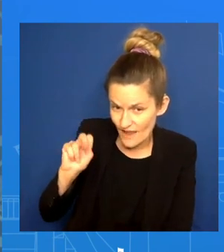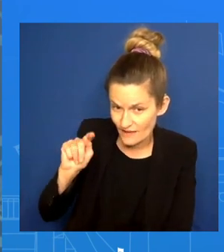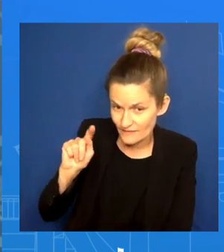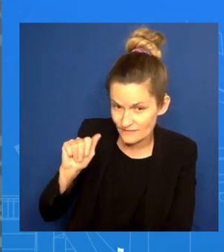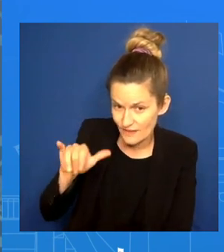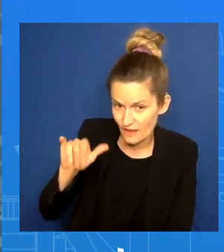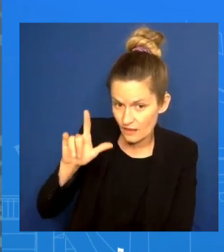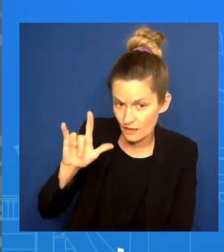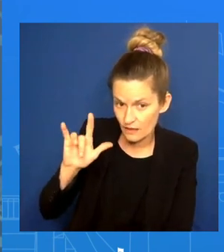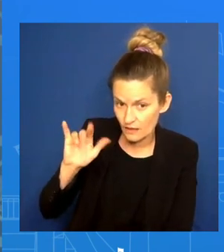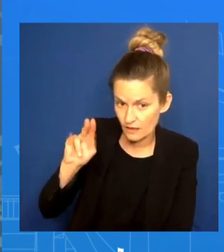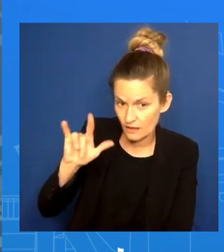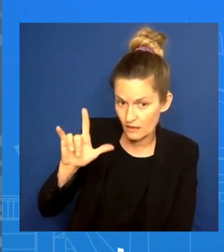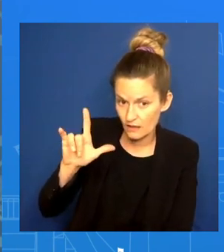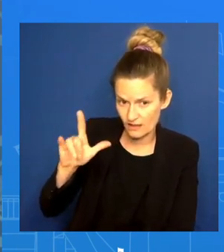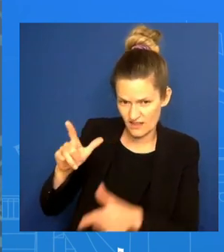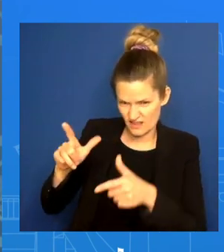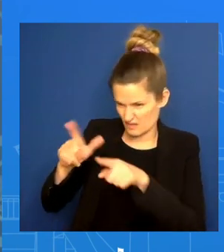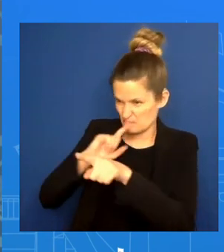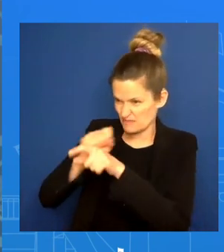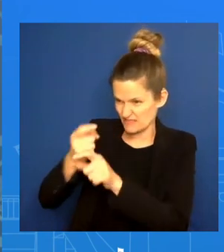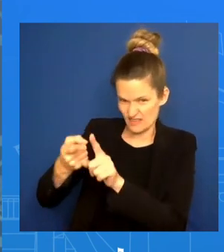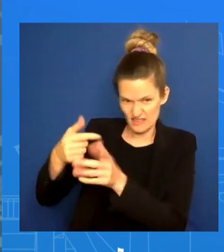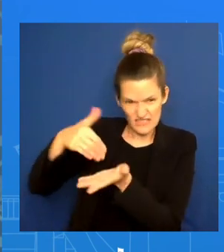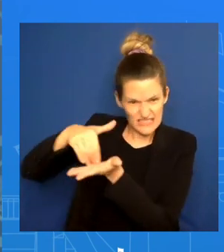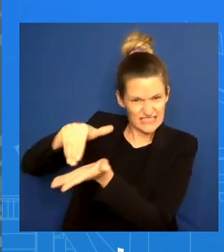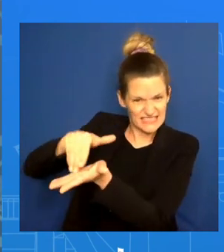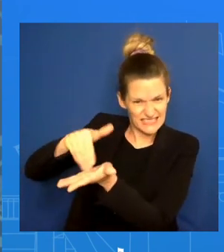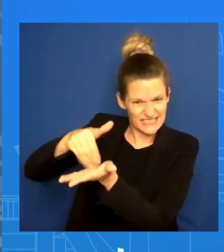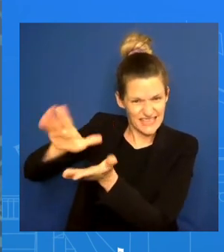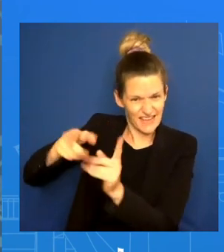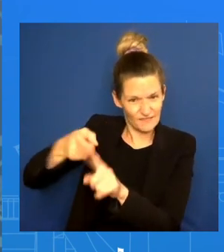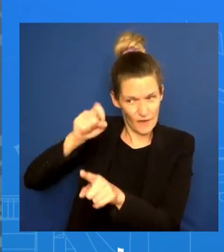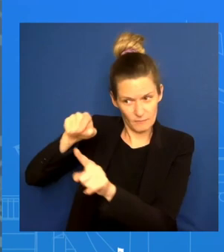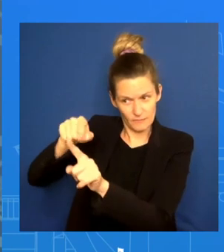give you a full readout after that call is over with, and I think I've gone in.